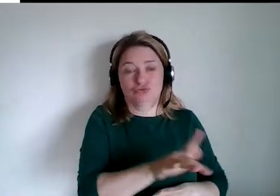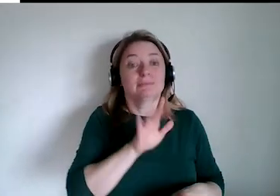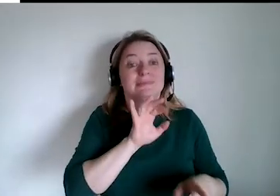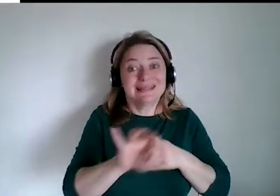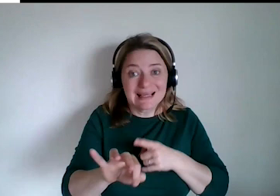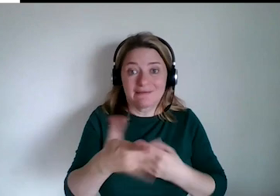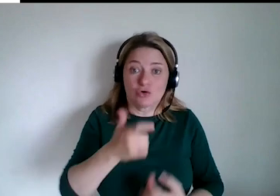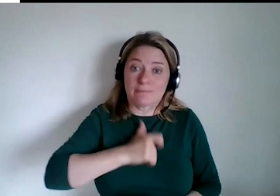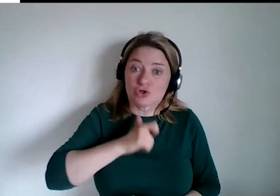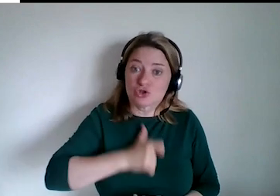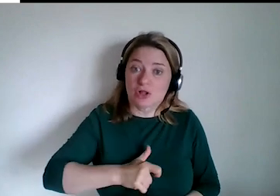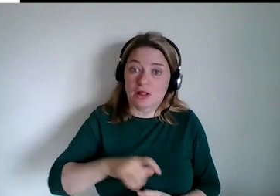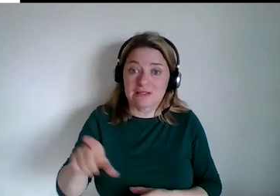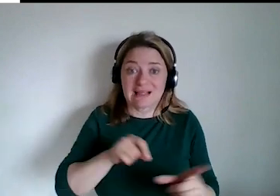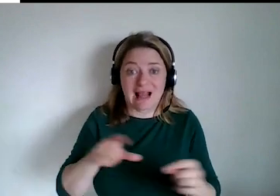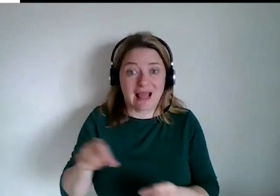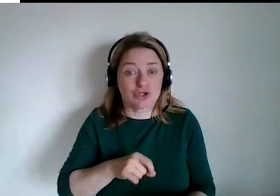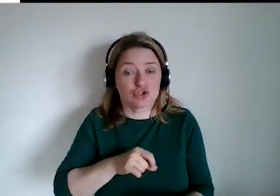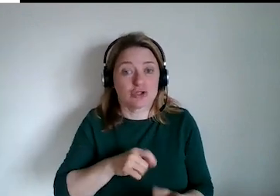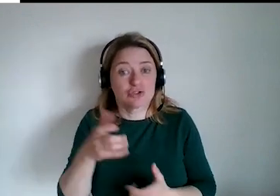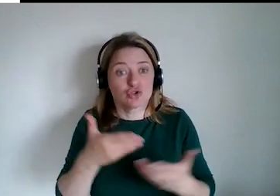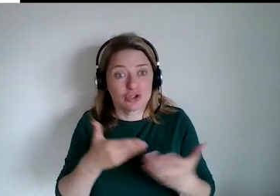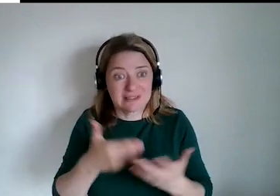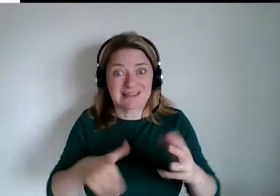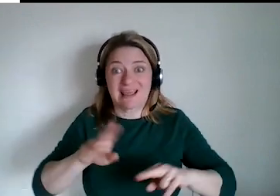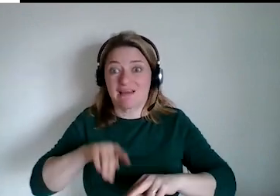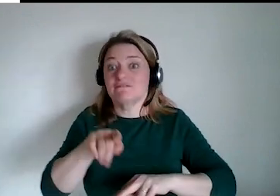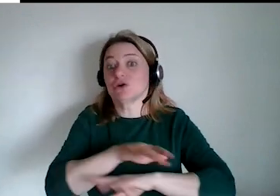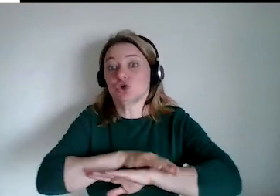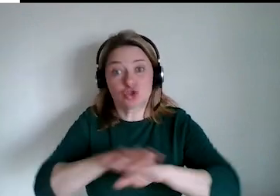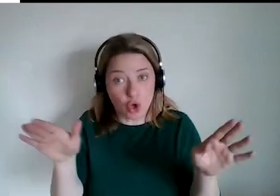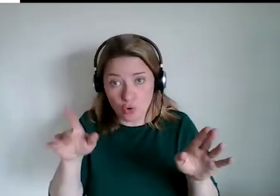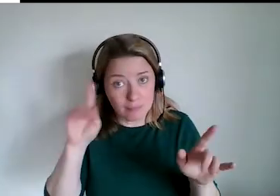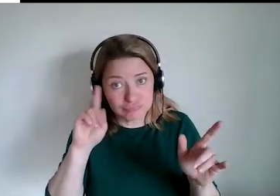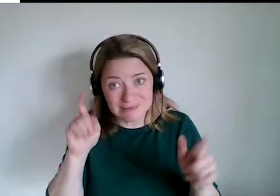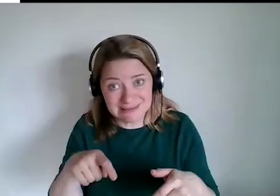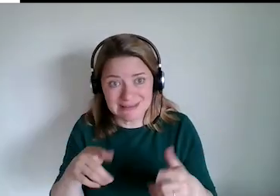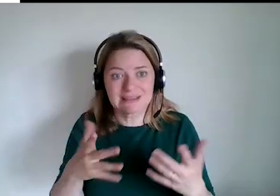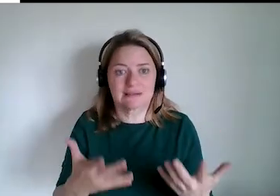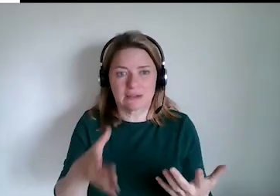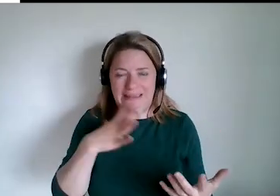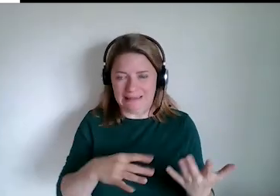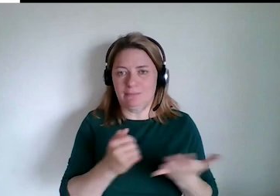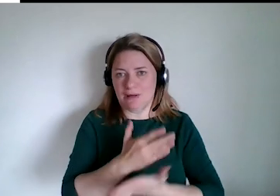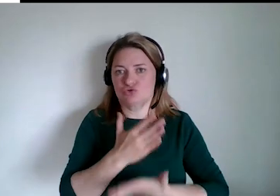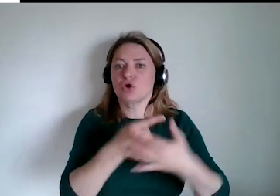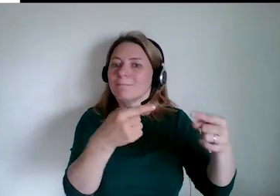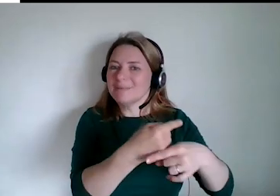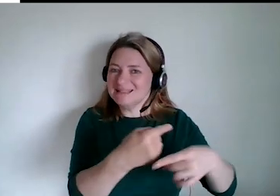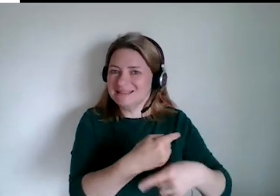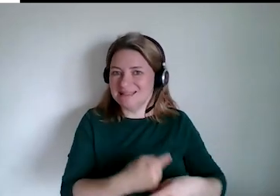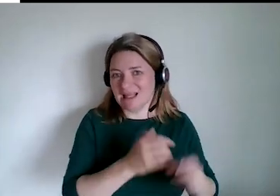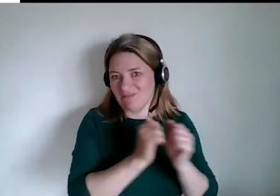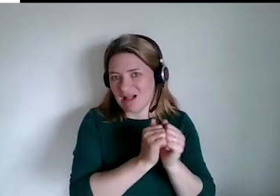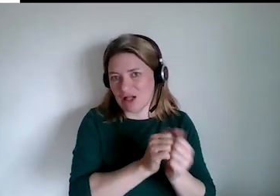study, personnel selection studies. You will get very distorted results if you don't find some way of correcting for the missing outcomes